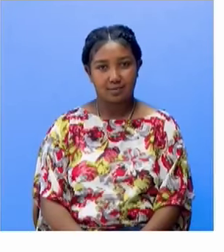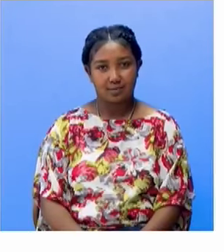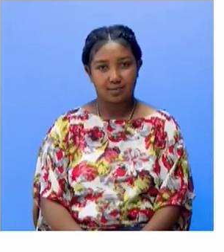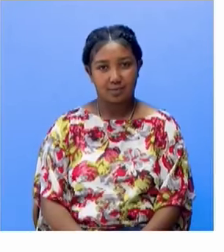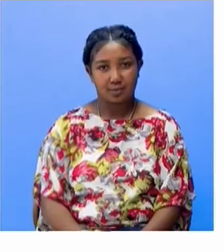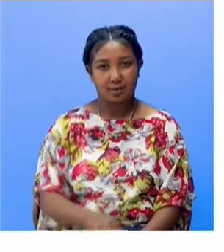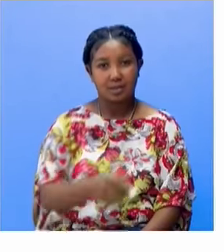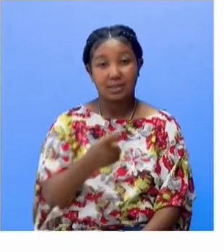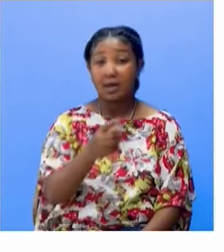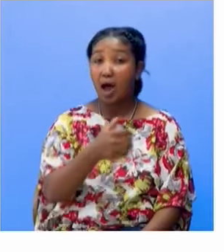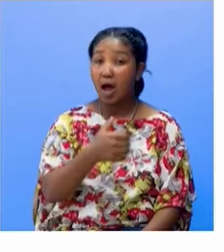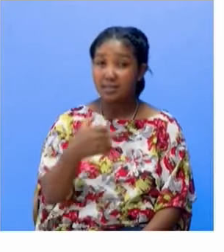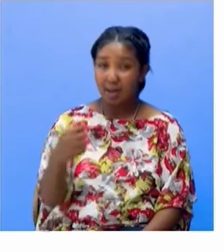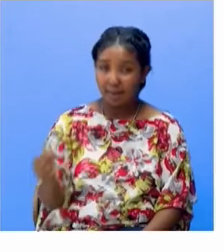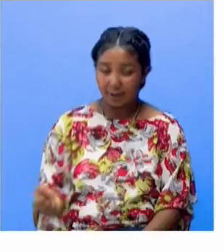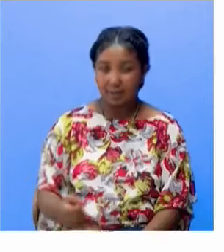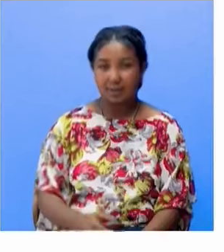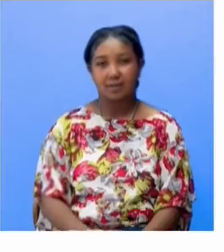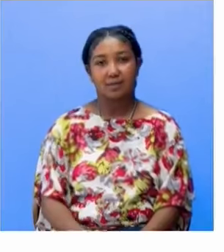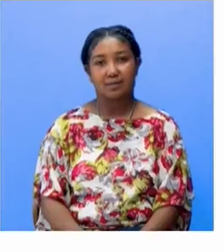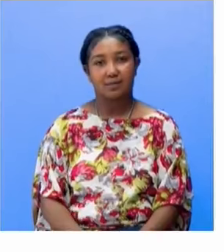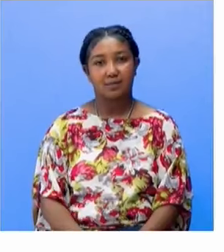The assignment